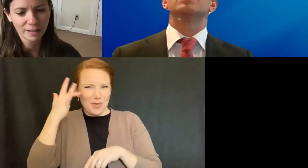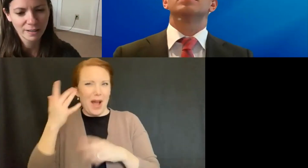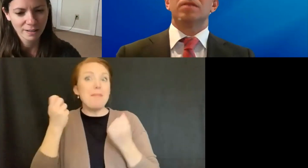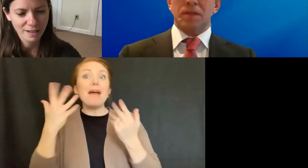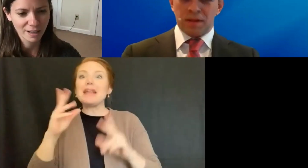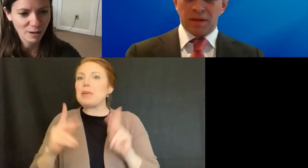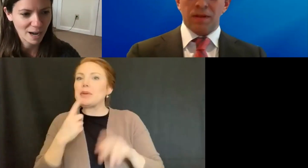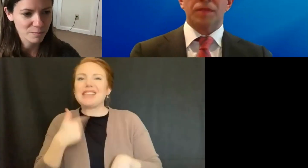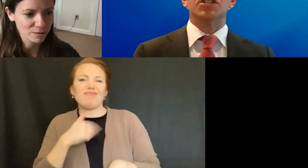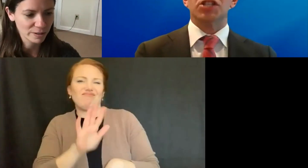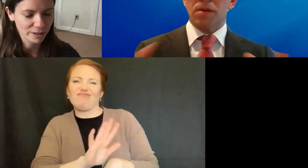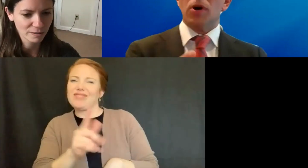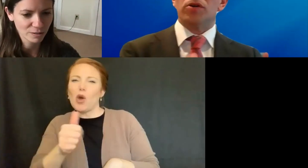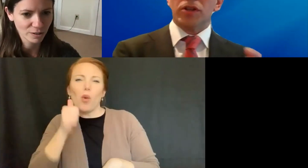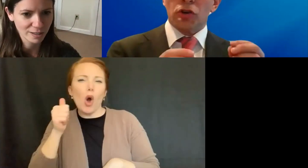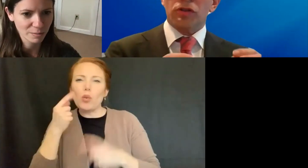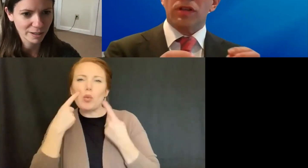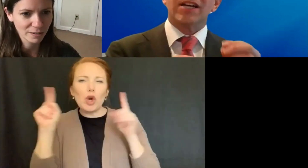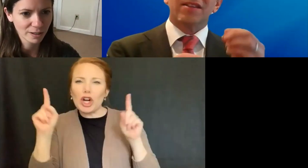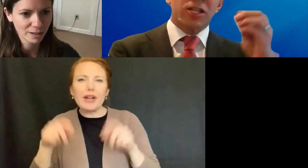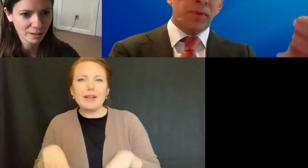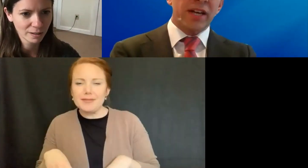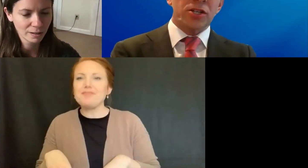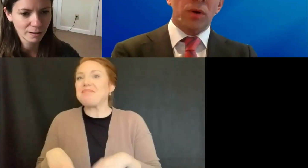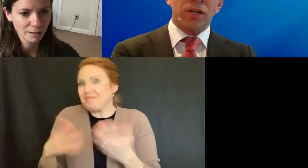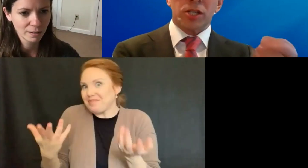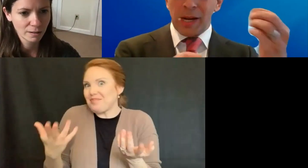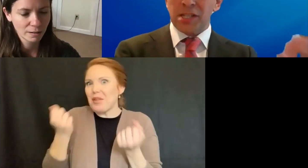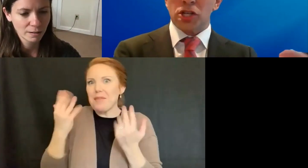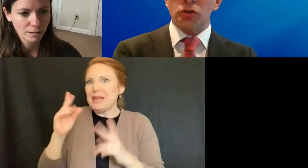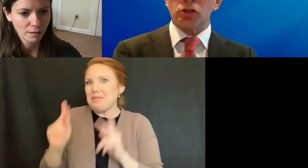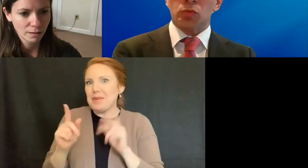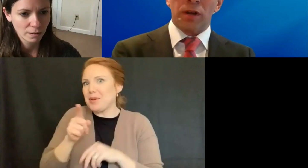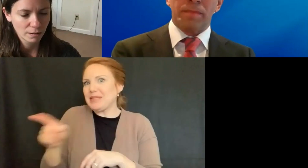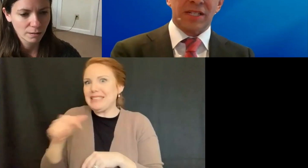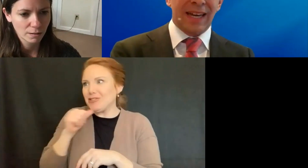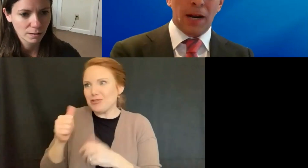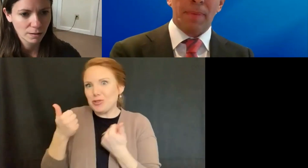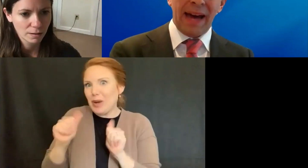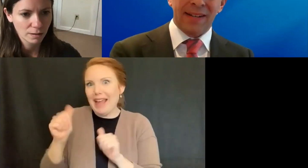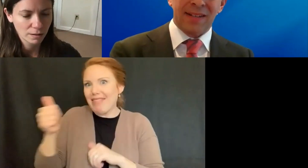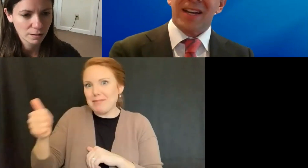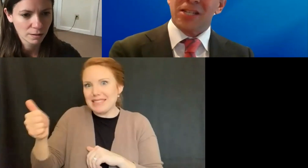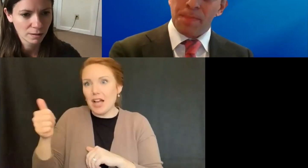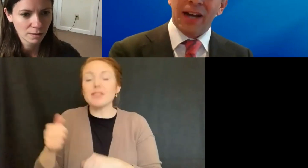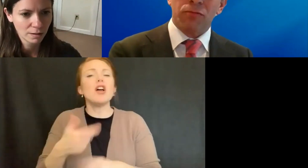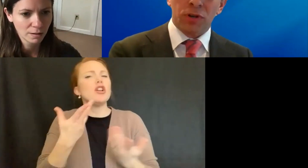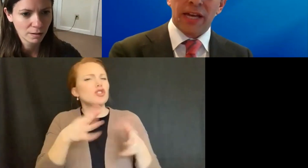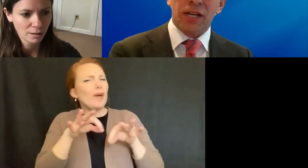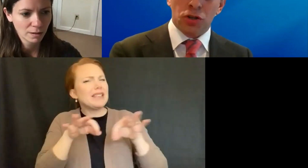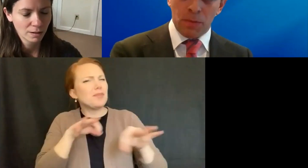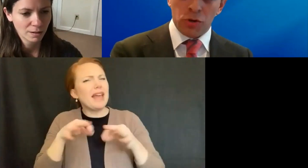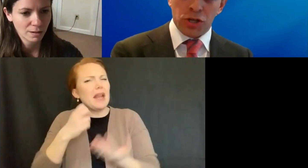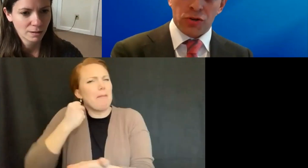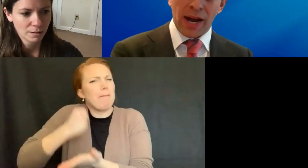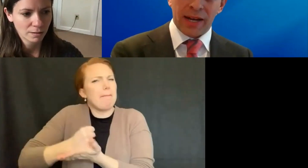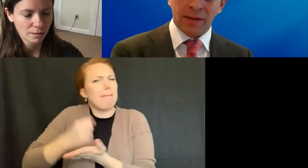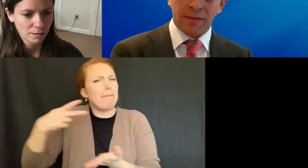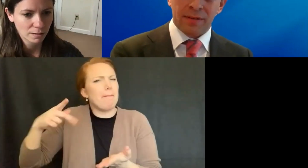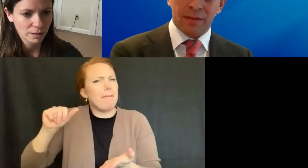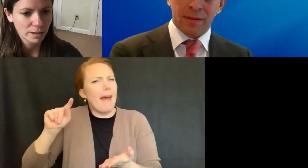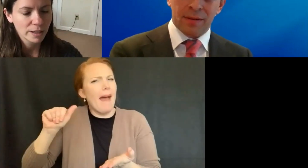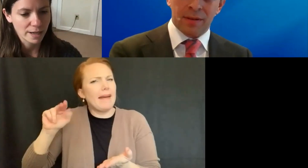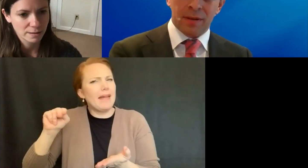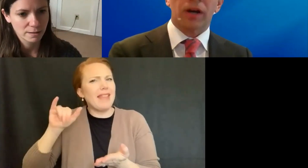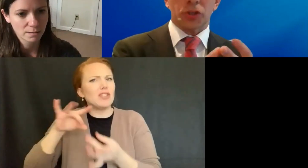right? It's kind of what happens. This is explain to the students what it means to get a patent. And is the patent related to the motion